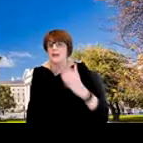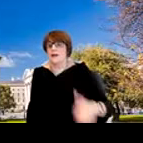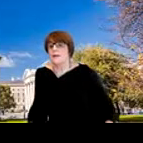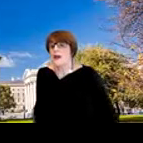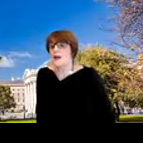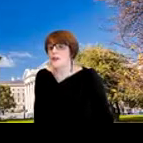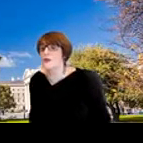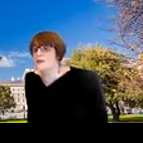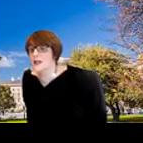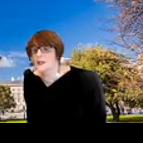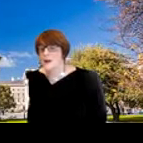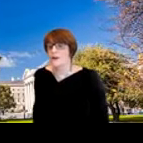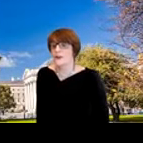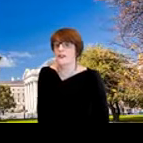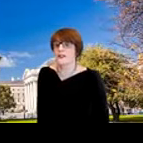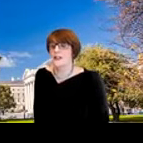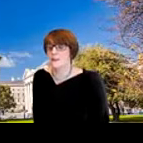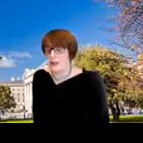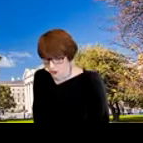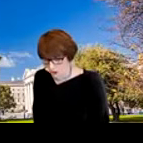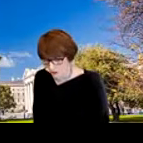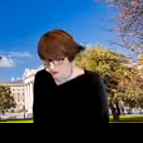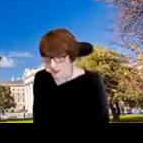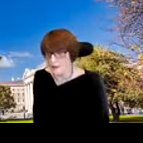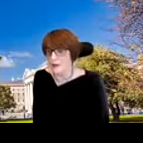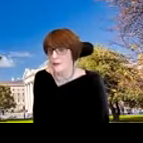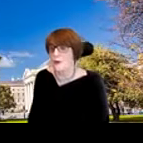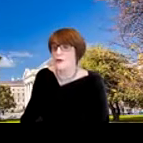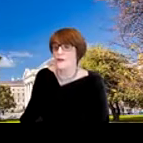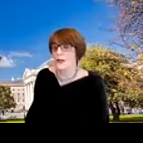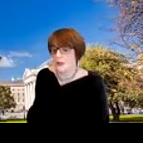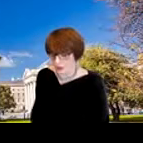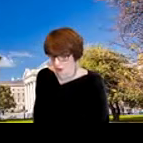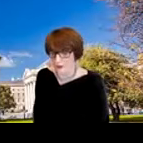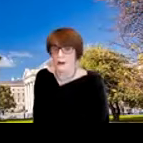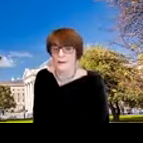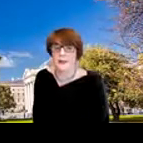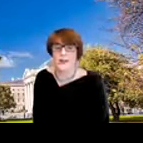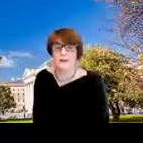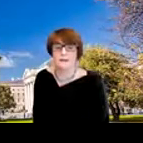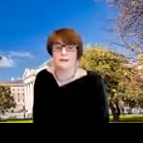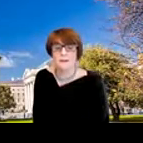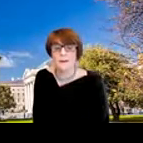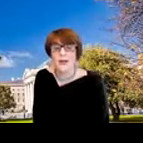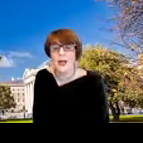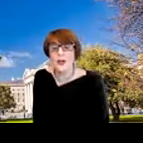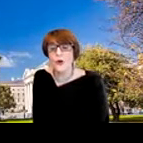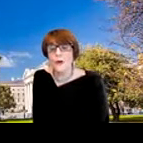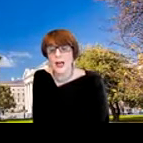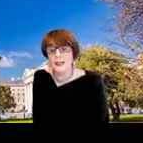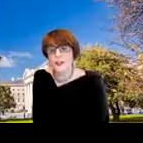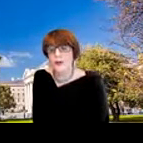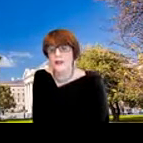was 2% versus the 6.2 that we report for the general population.